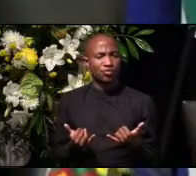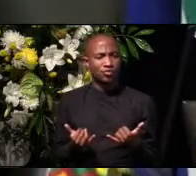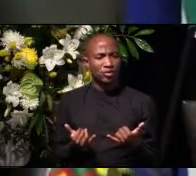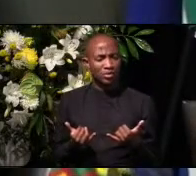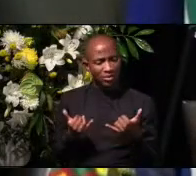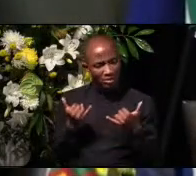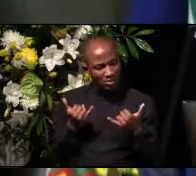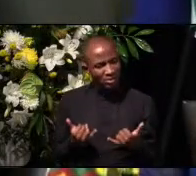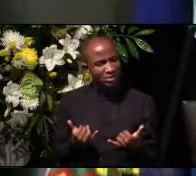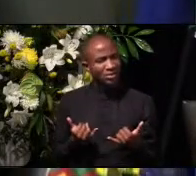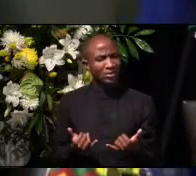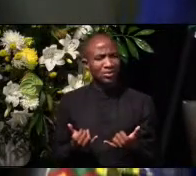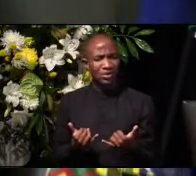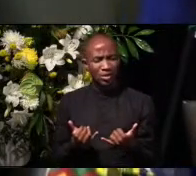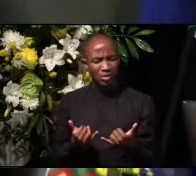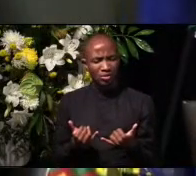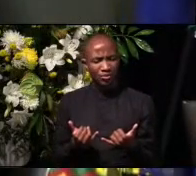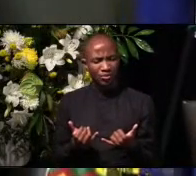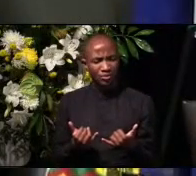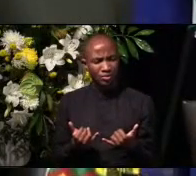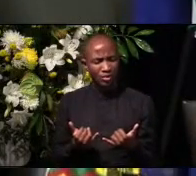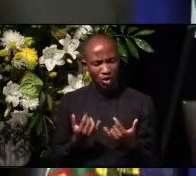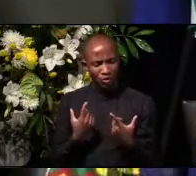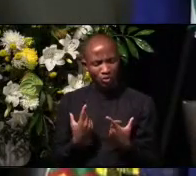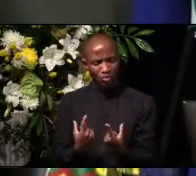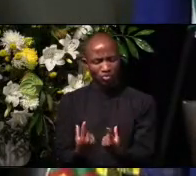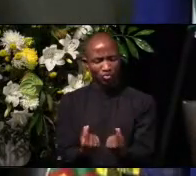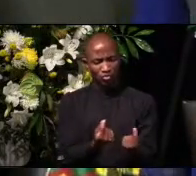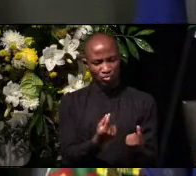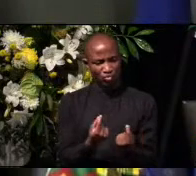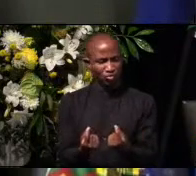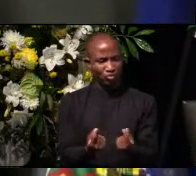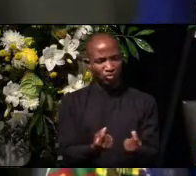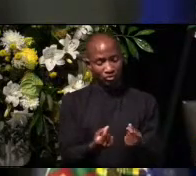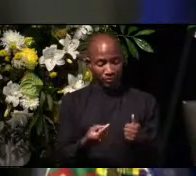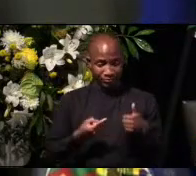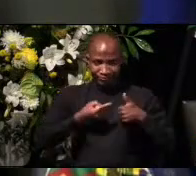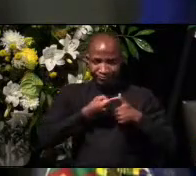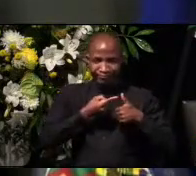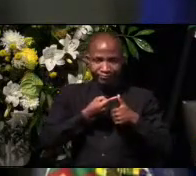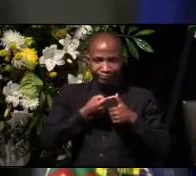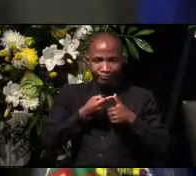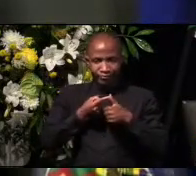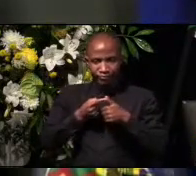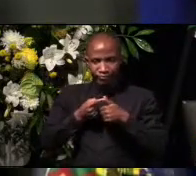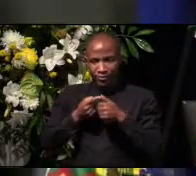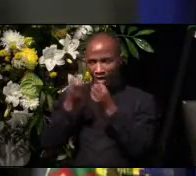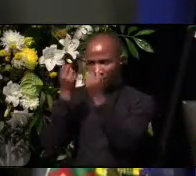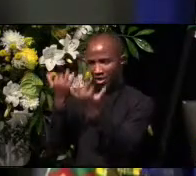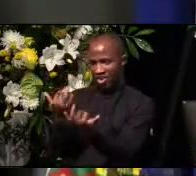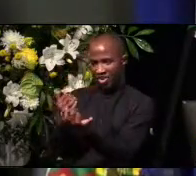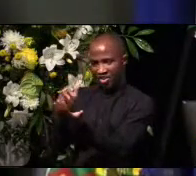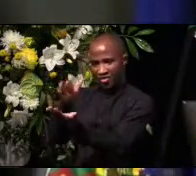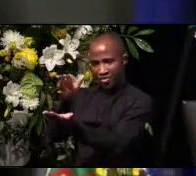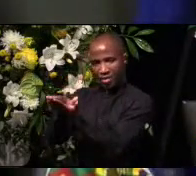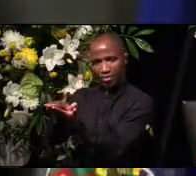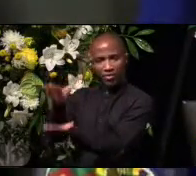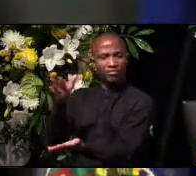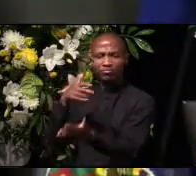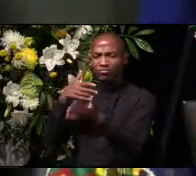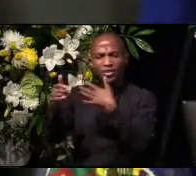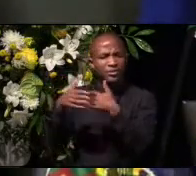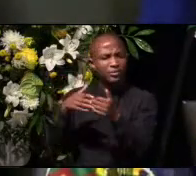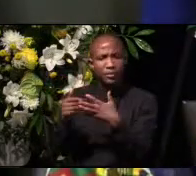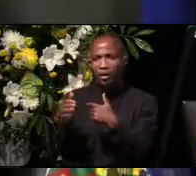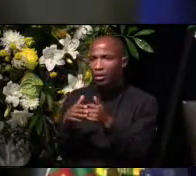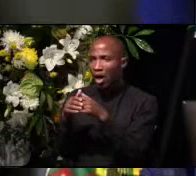in my view playing the neutral that they can play first of all Parliament approves the budget whether it's a national budget or provincial budget